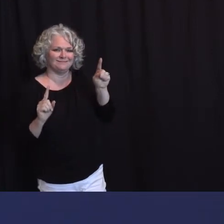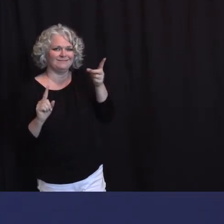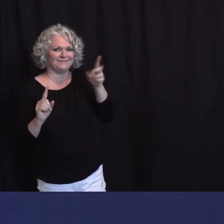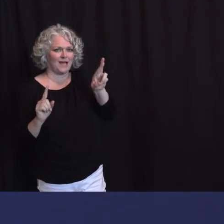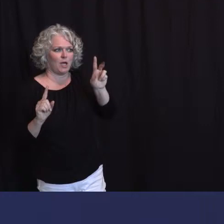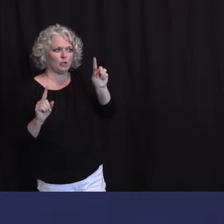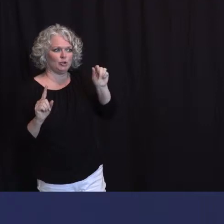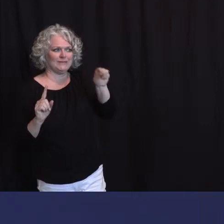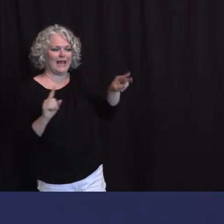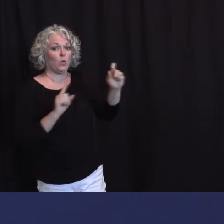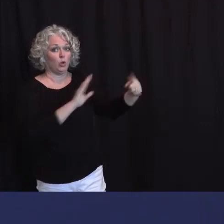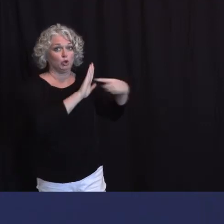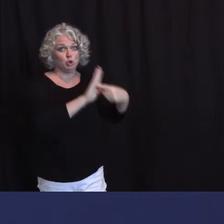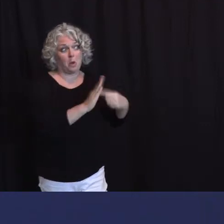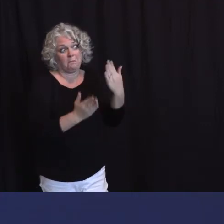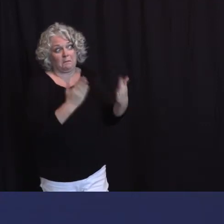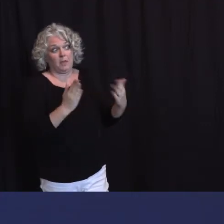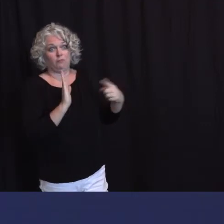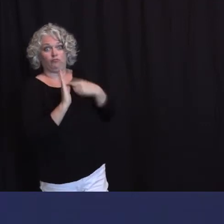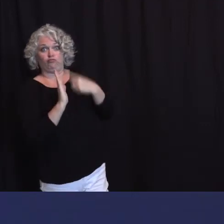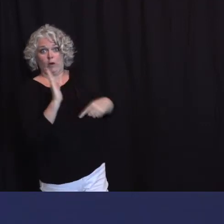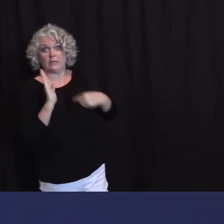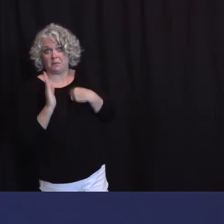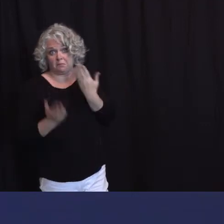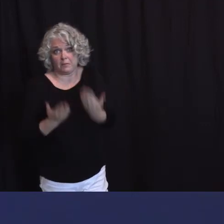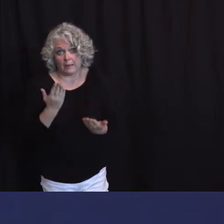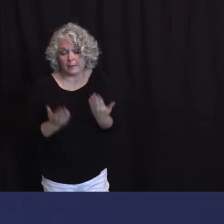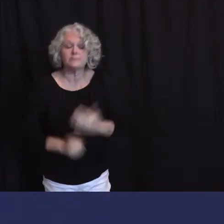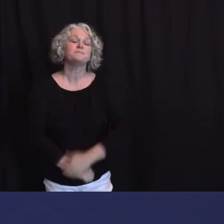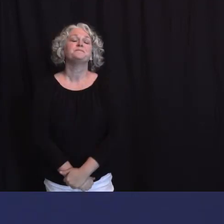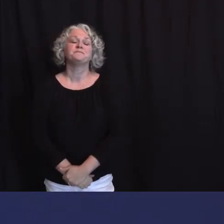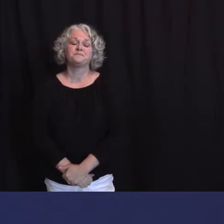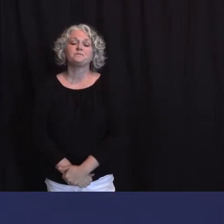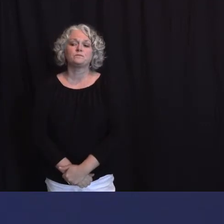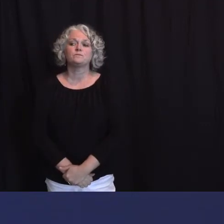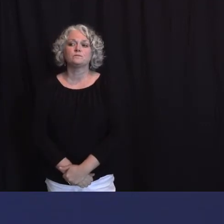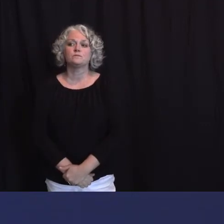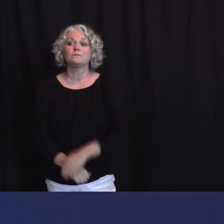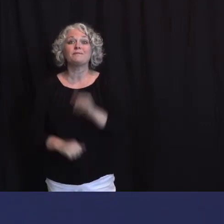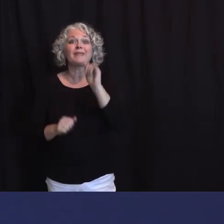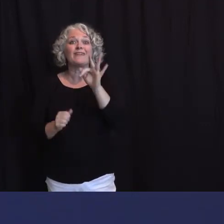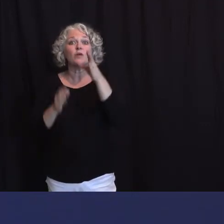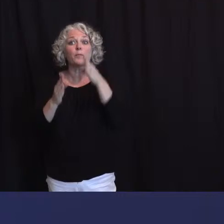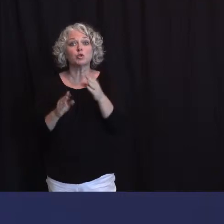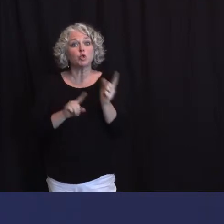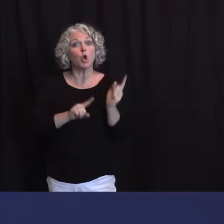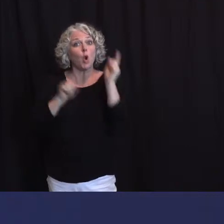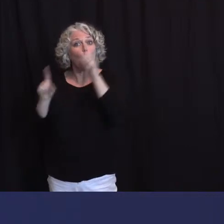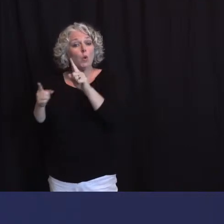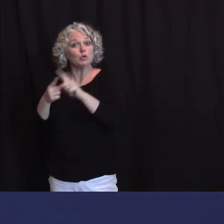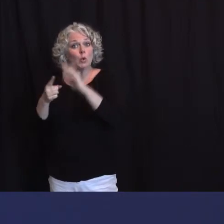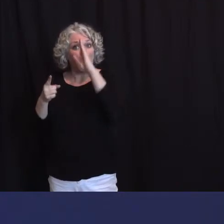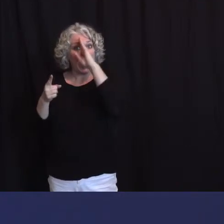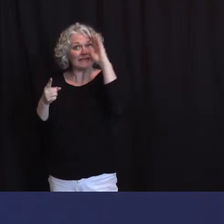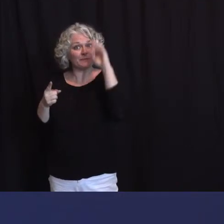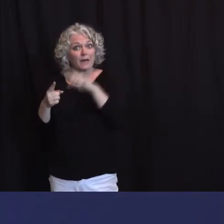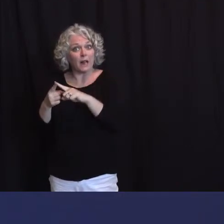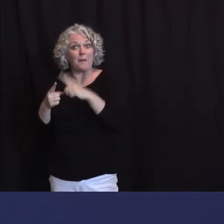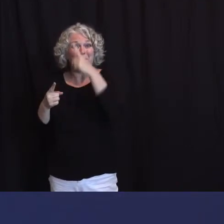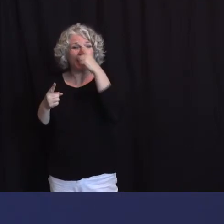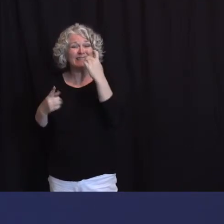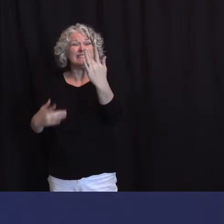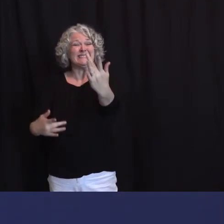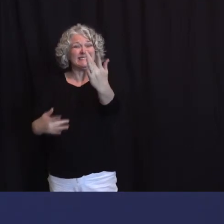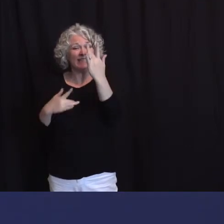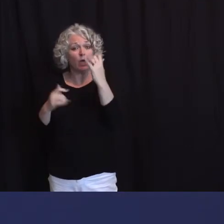underscore this or rebut it, but you can assume if somebody's going into a hospital today, overwhelmingly they're not vaccinated.